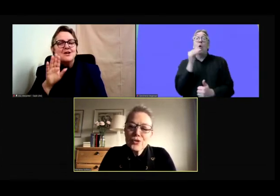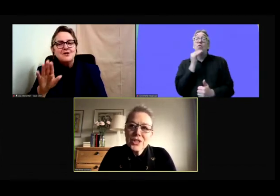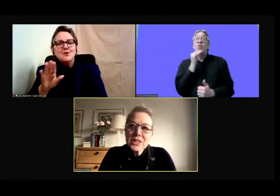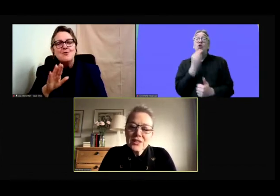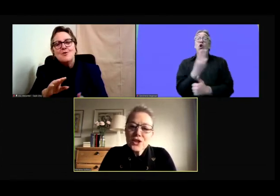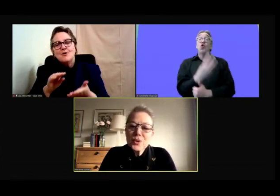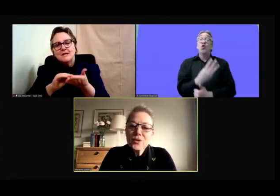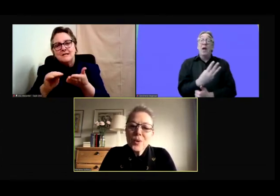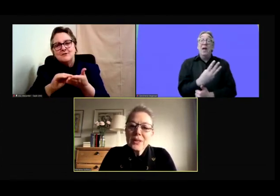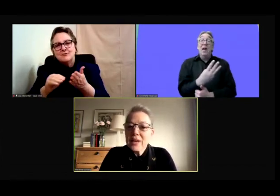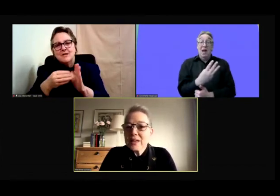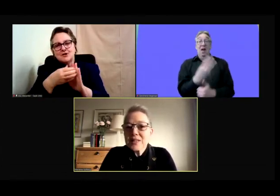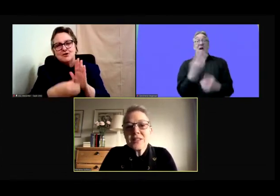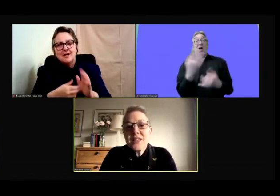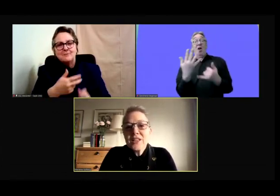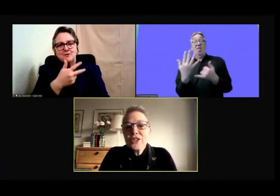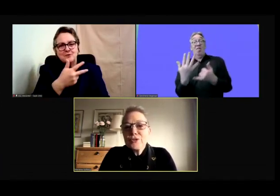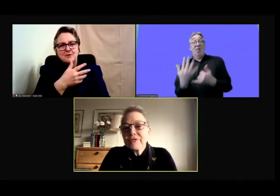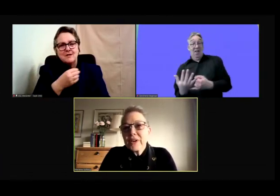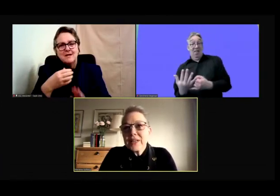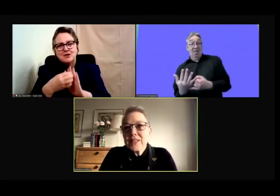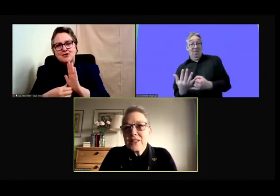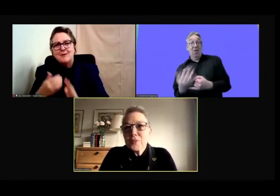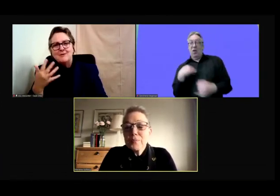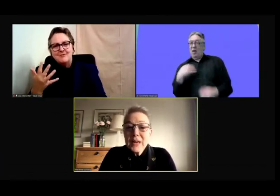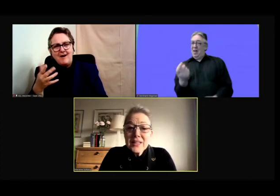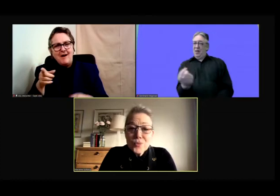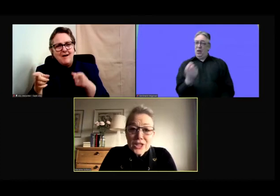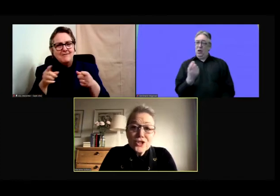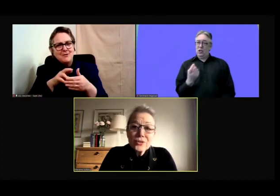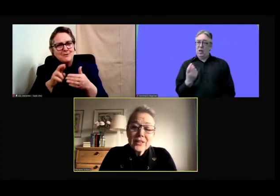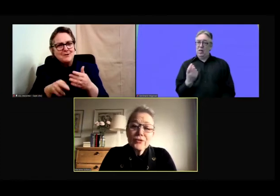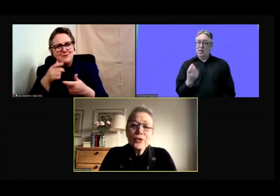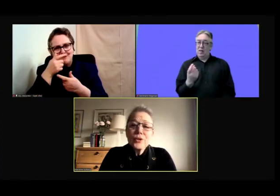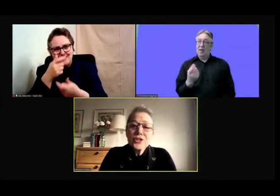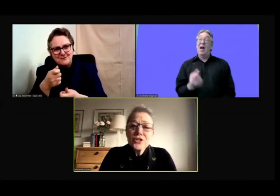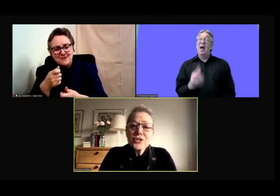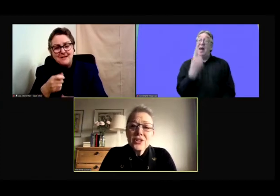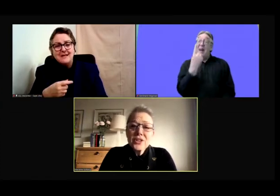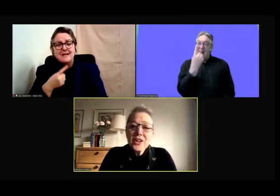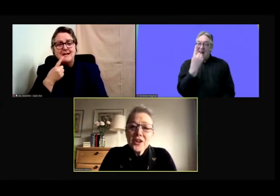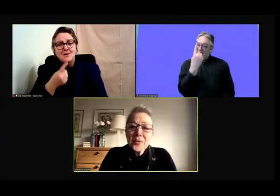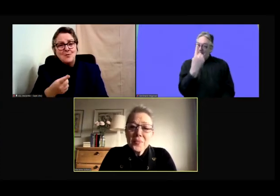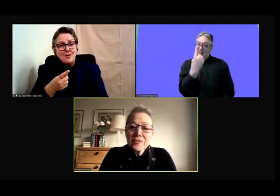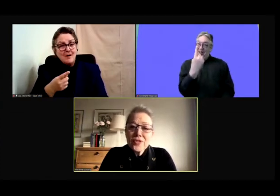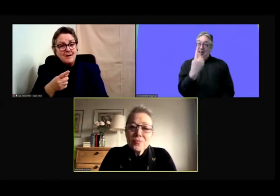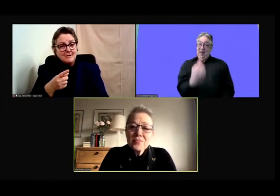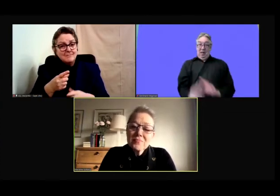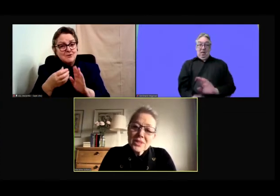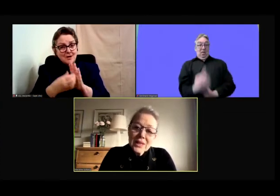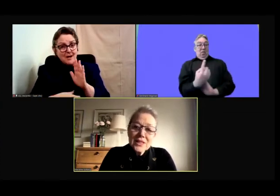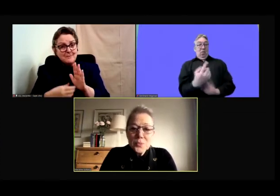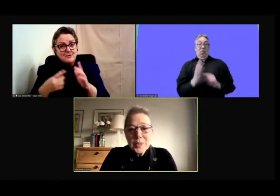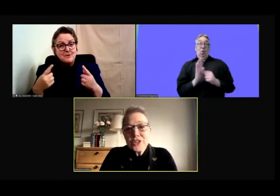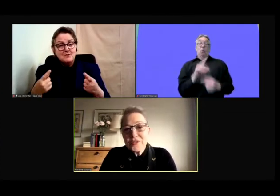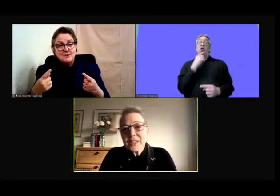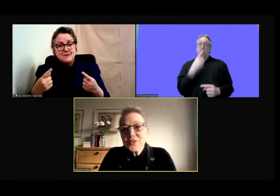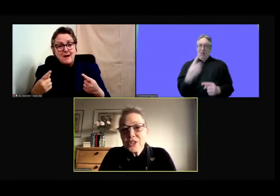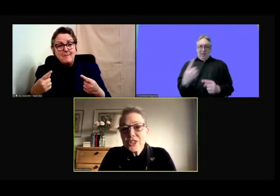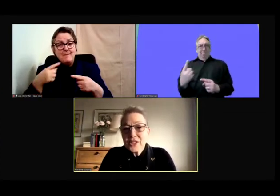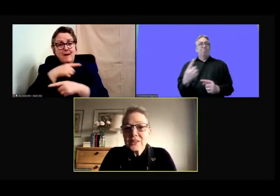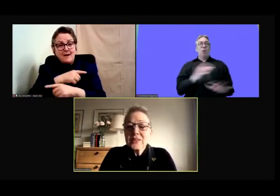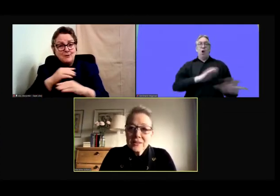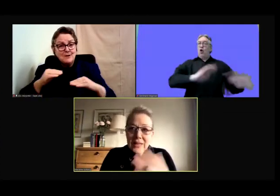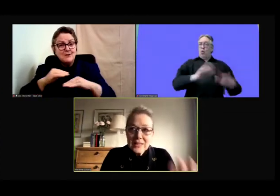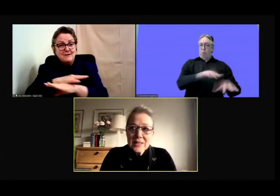5 extremely interesting. So in one case, you find a bidirectional influence from sign to speech